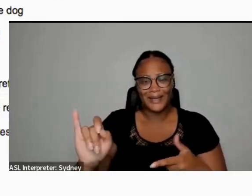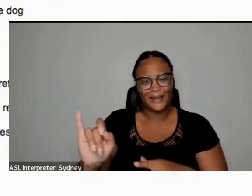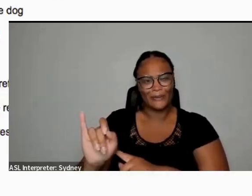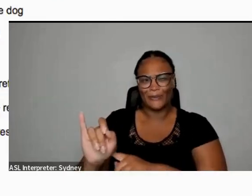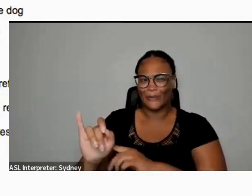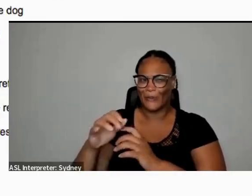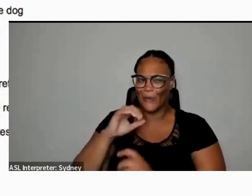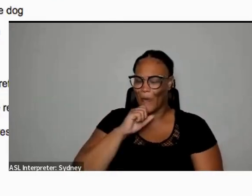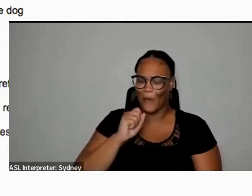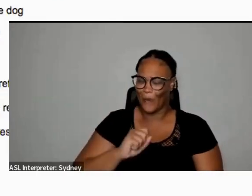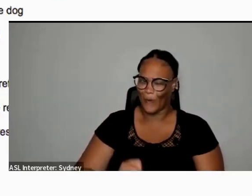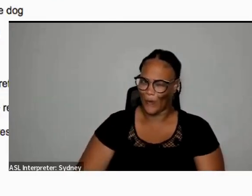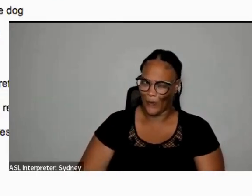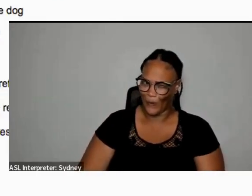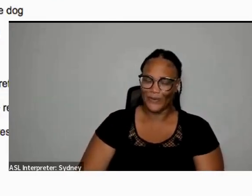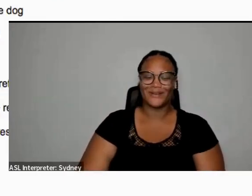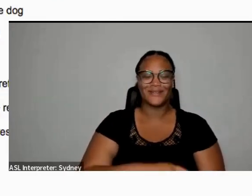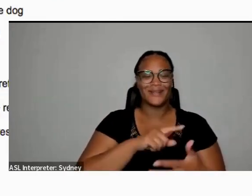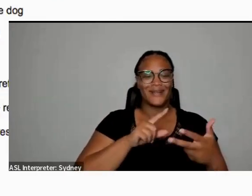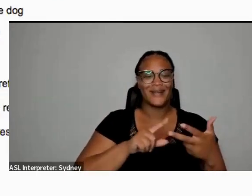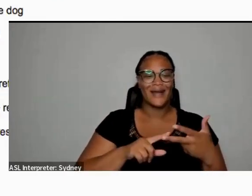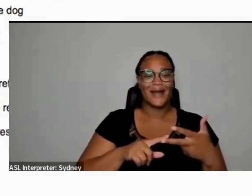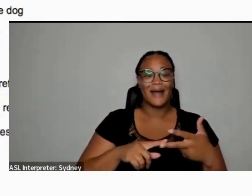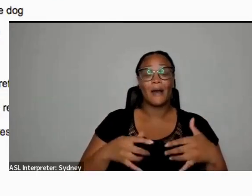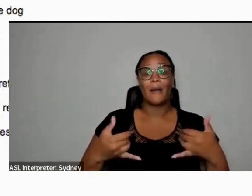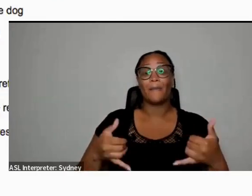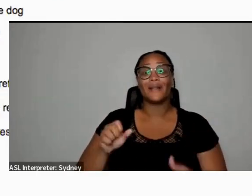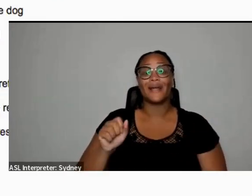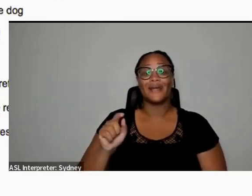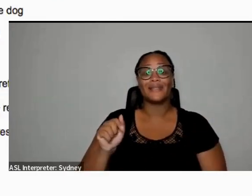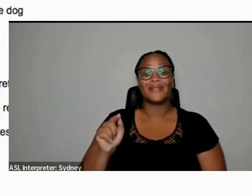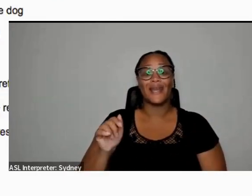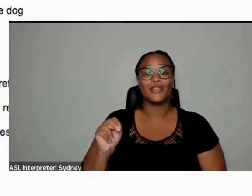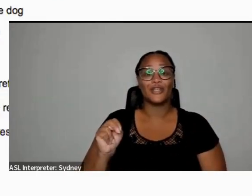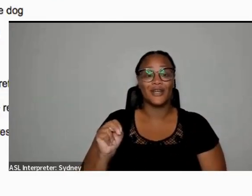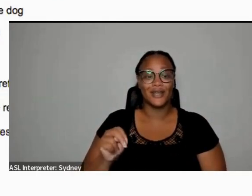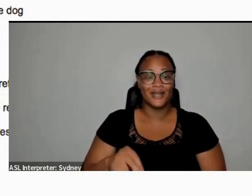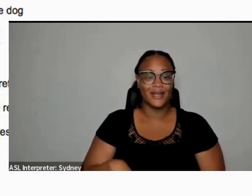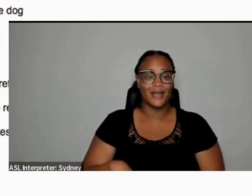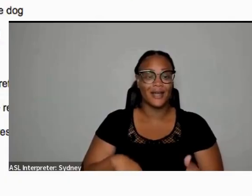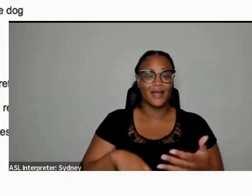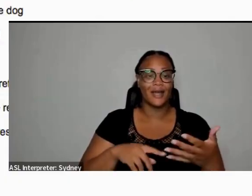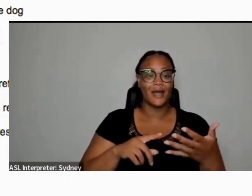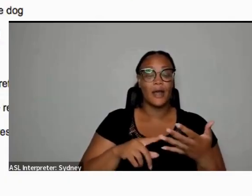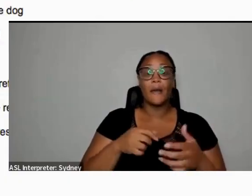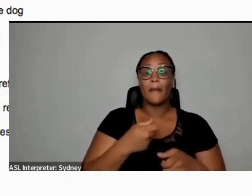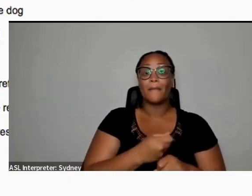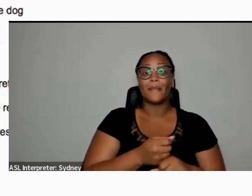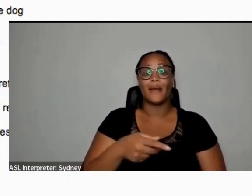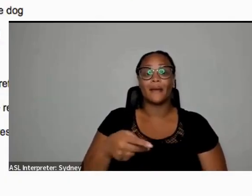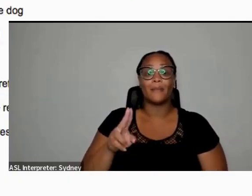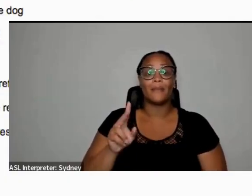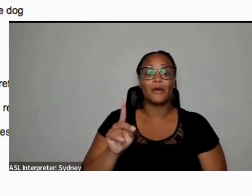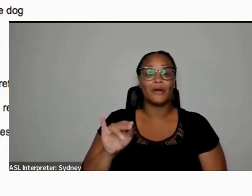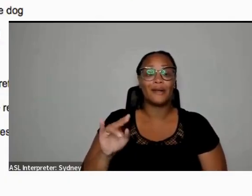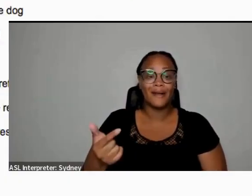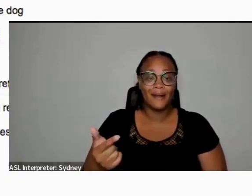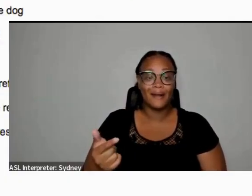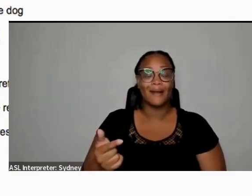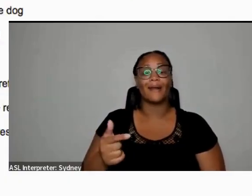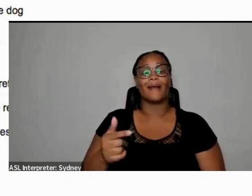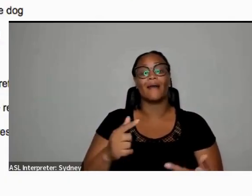play on the computer like a PlayStation game. One of my students wanted to make pudding. They wanted to go